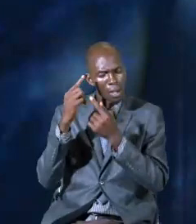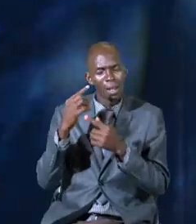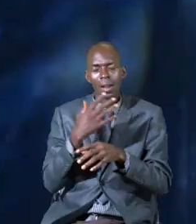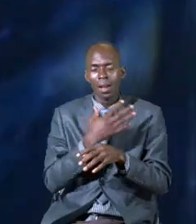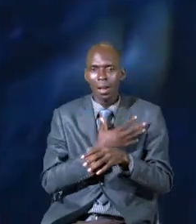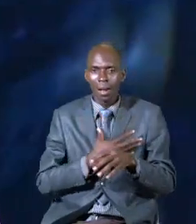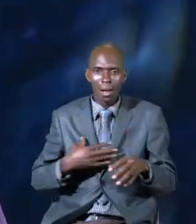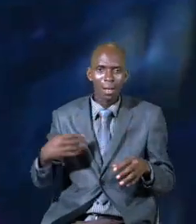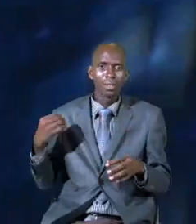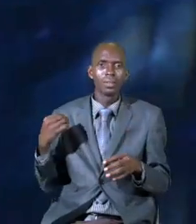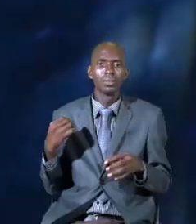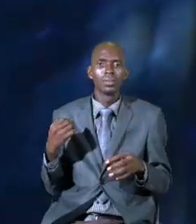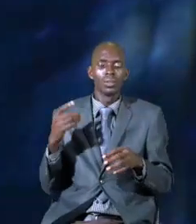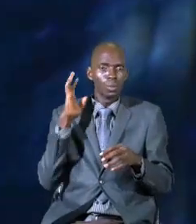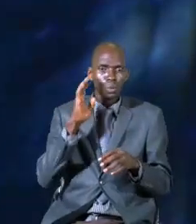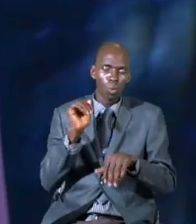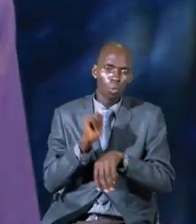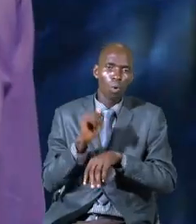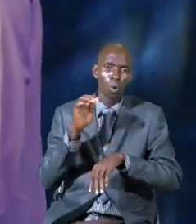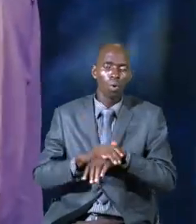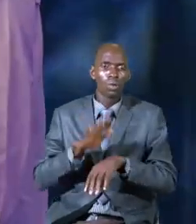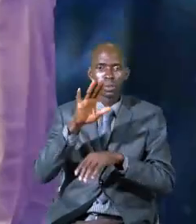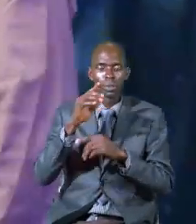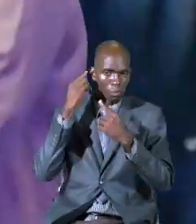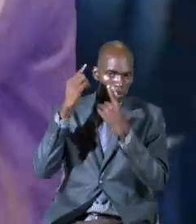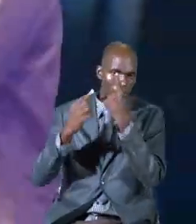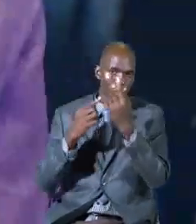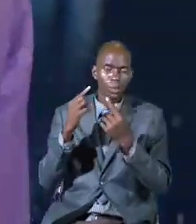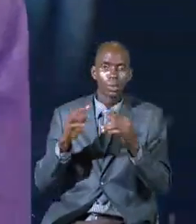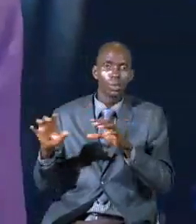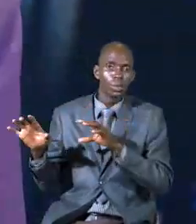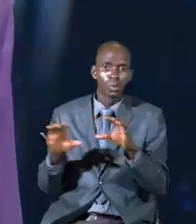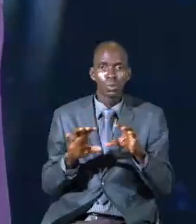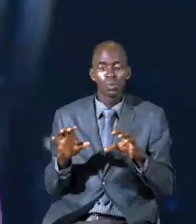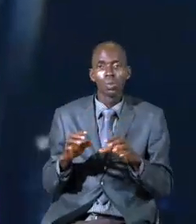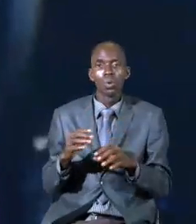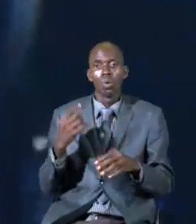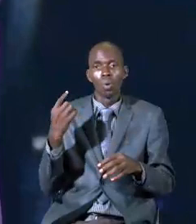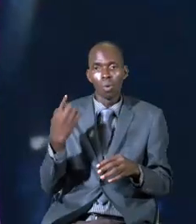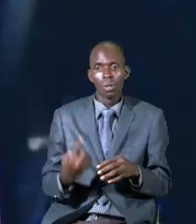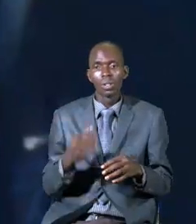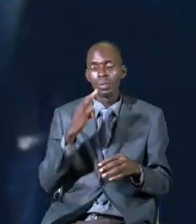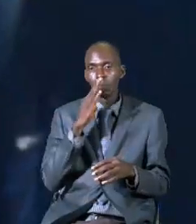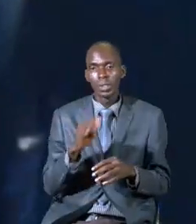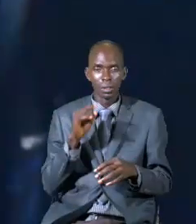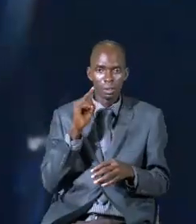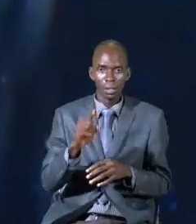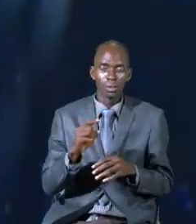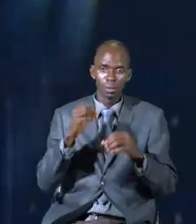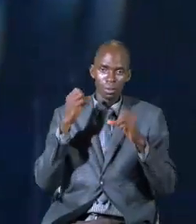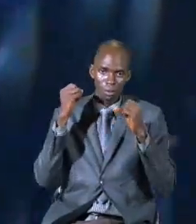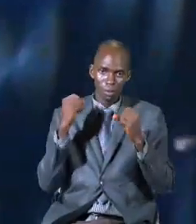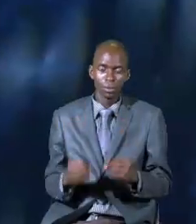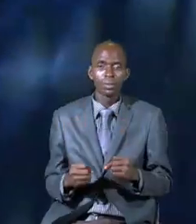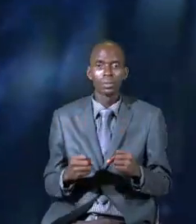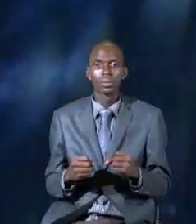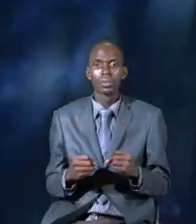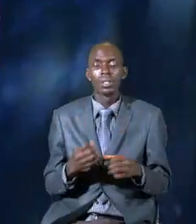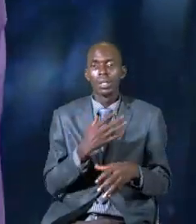do. Only be thou strong and very courageous, that thou mayest observe to